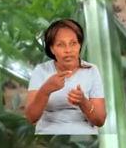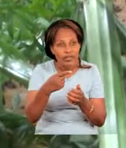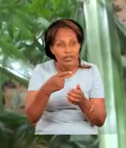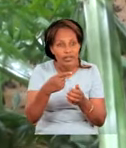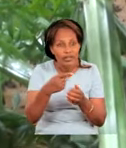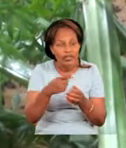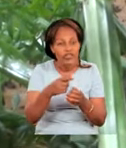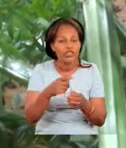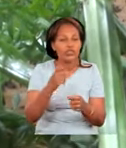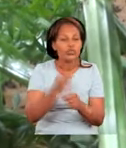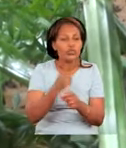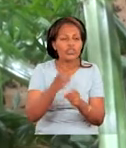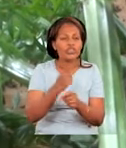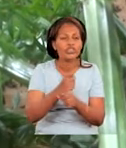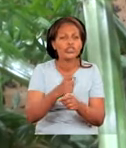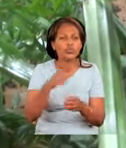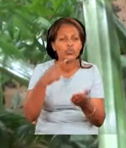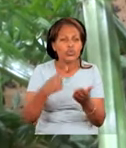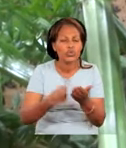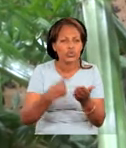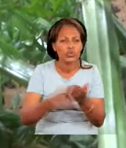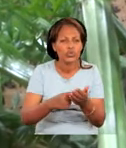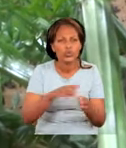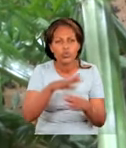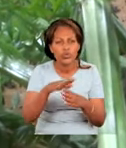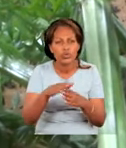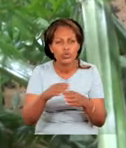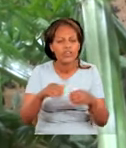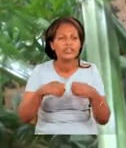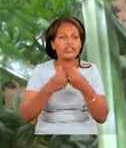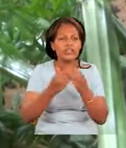the functions of these roots or how they are arranged.